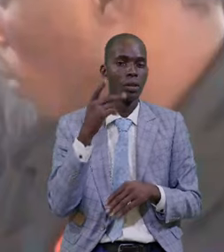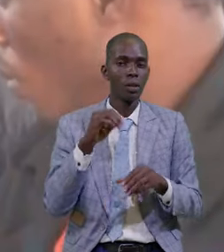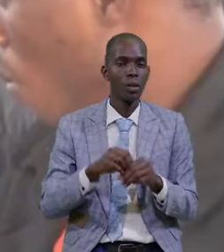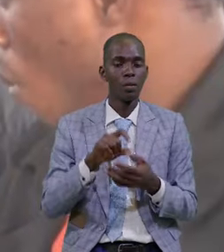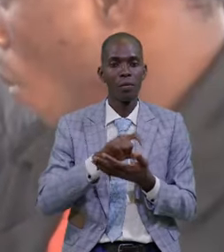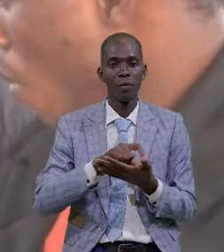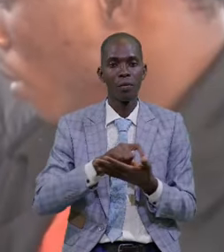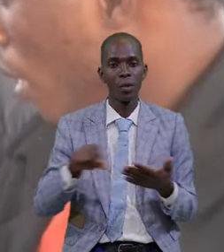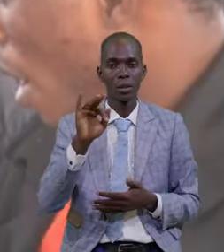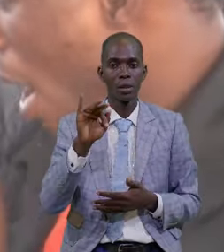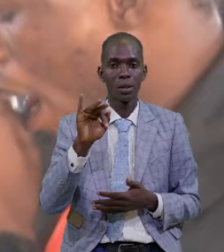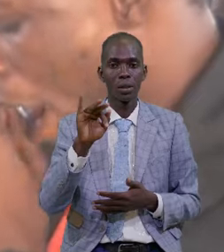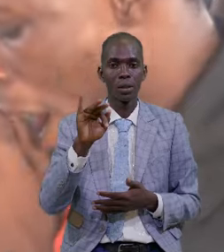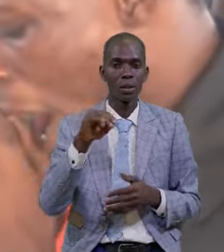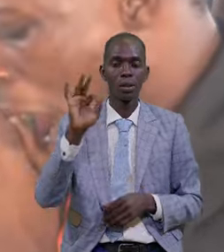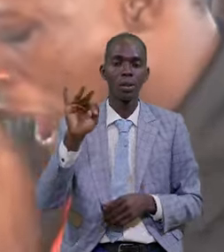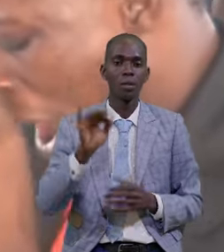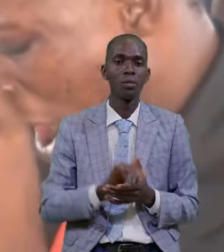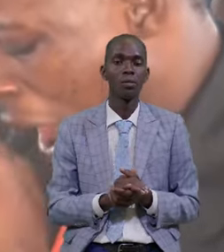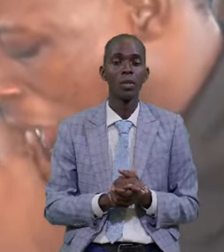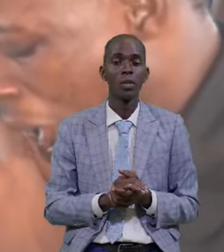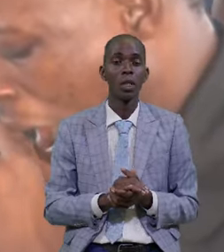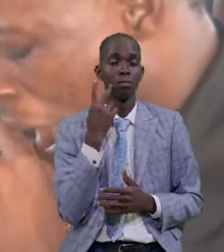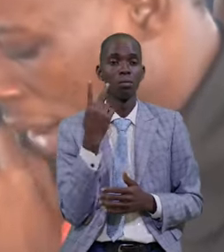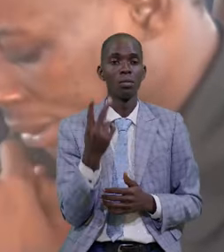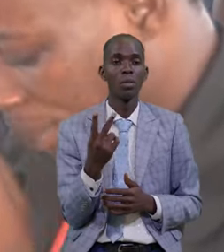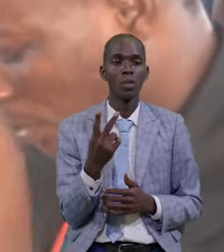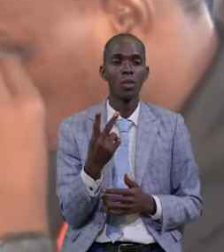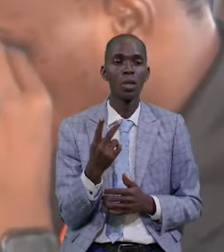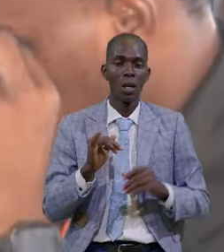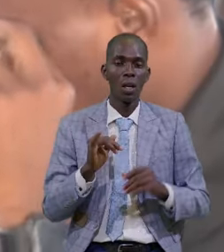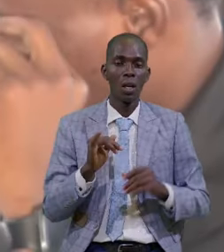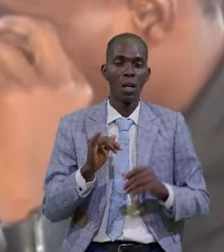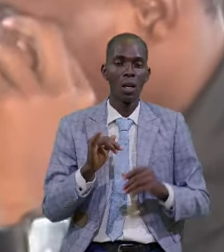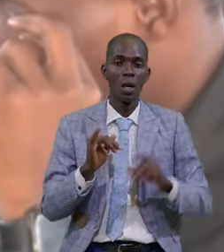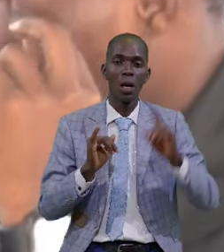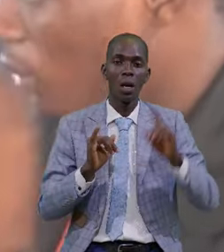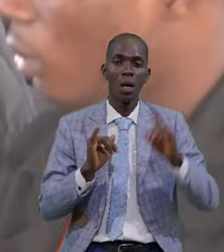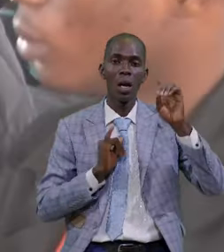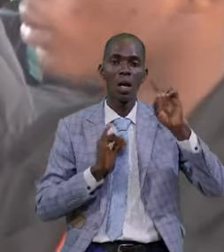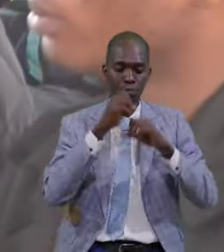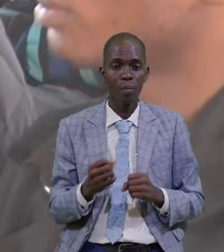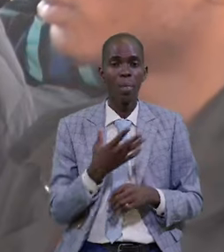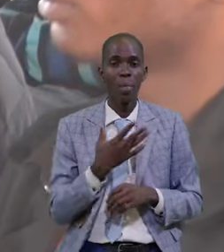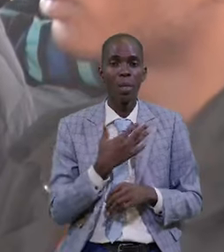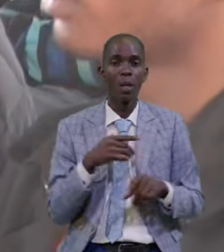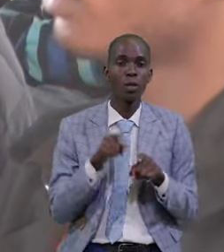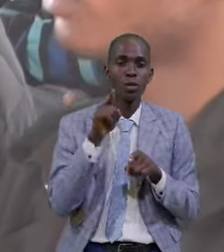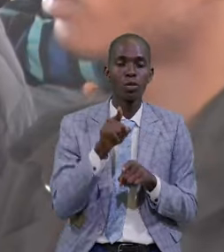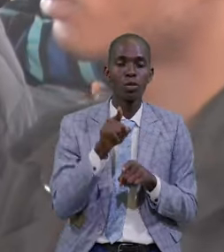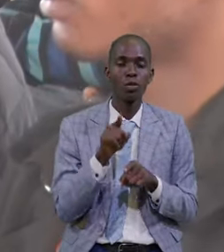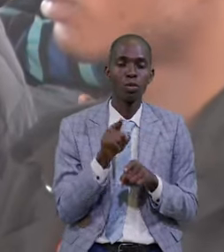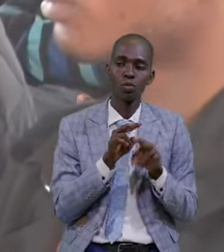19. In verse 19, behold, I give unto you power. And I said, look at the